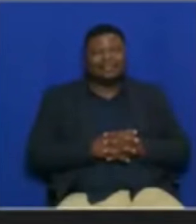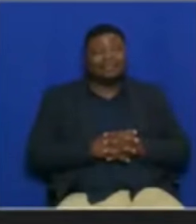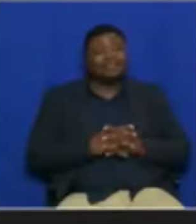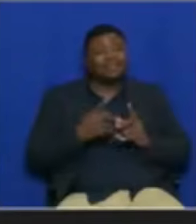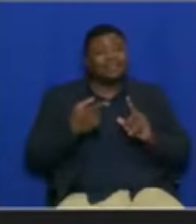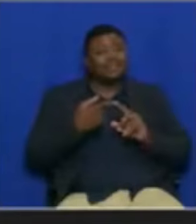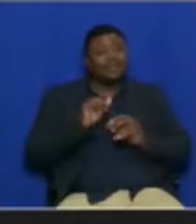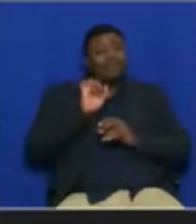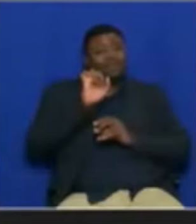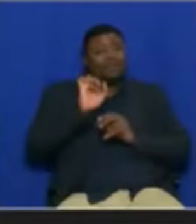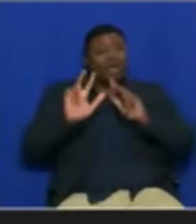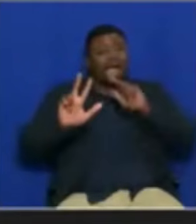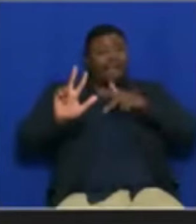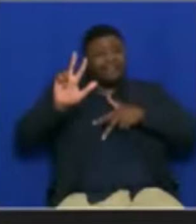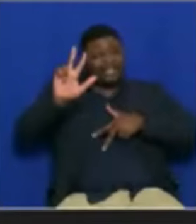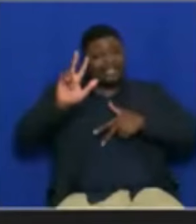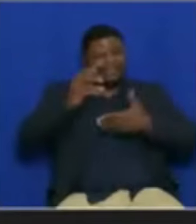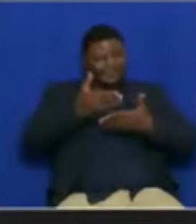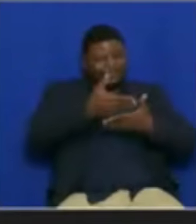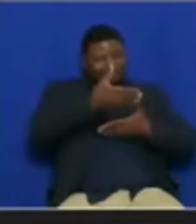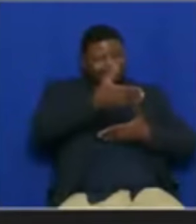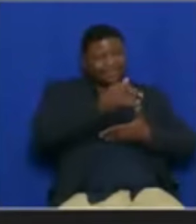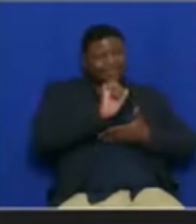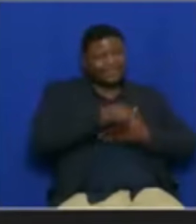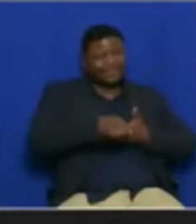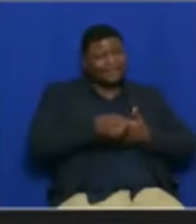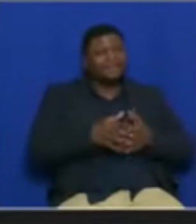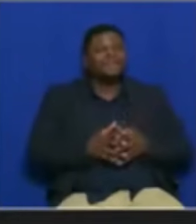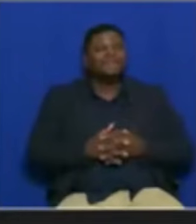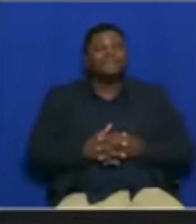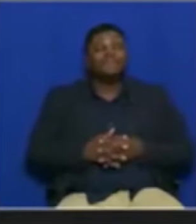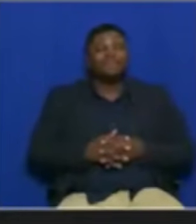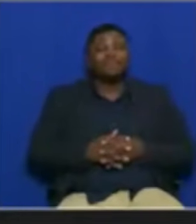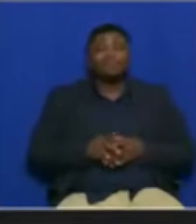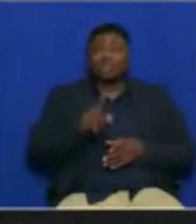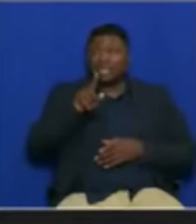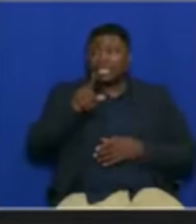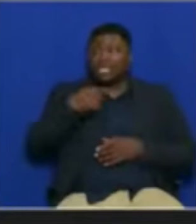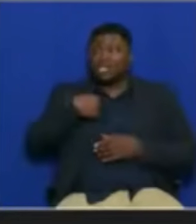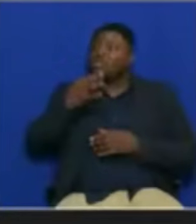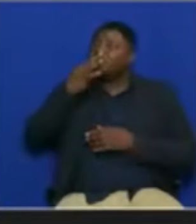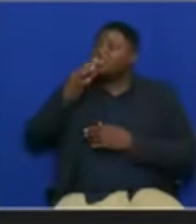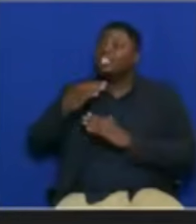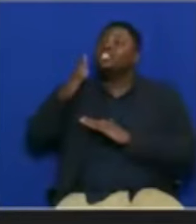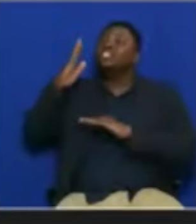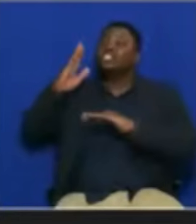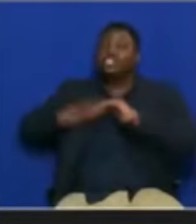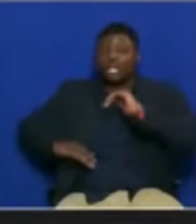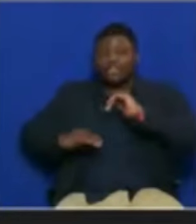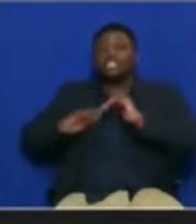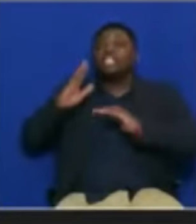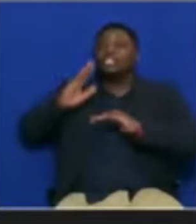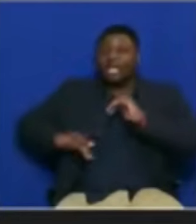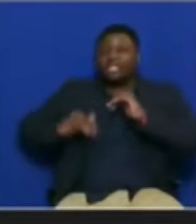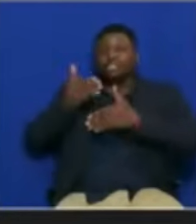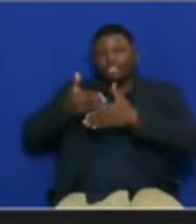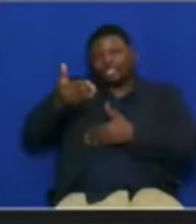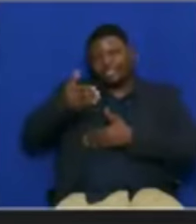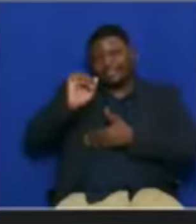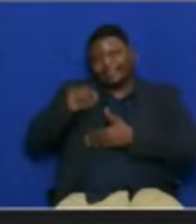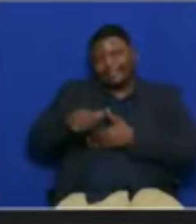you. Yes. You said, I drew up the charge sheet. Yeah, it's assumption on my part. Those are the prosecutors are responsible for Okay. drawing up the charge